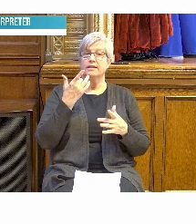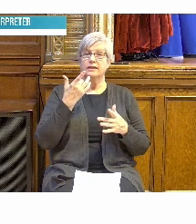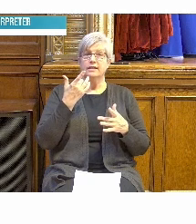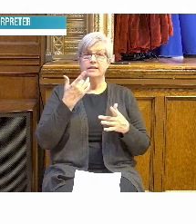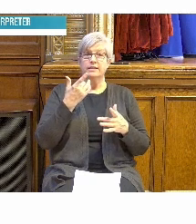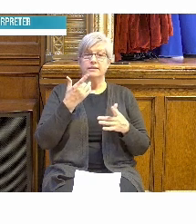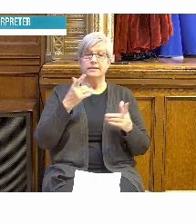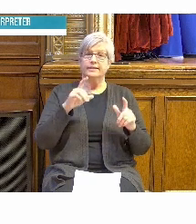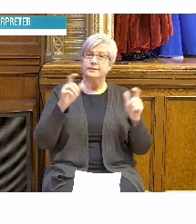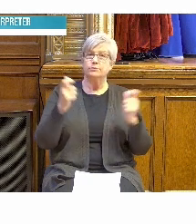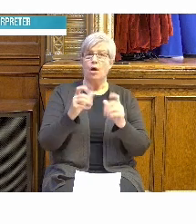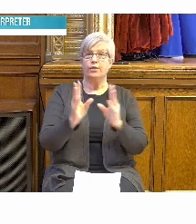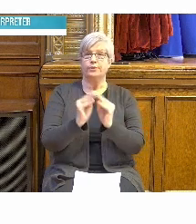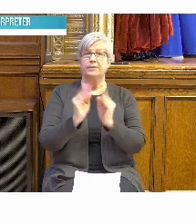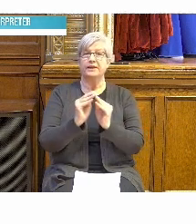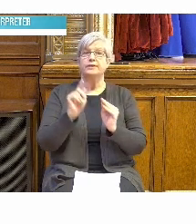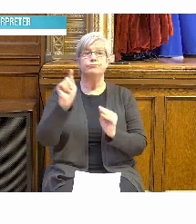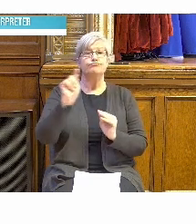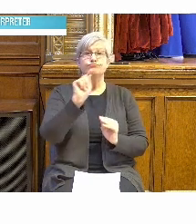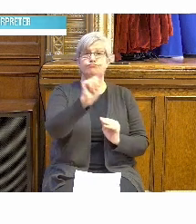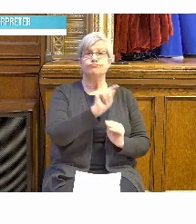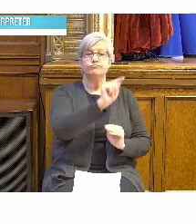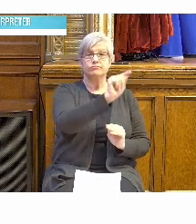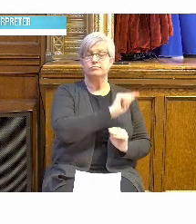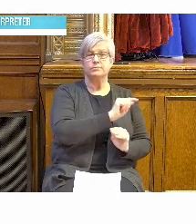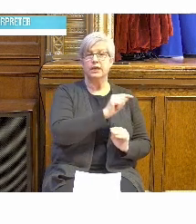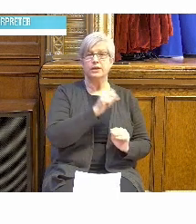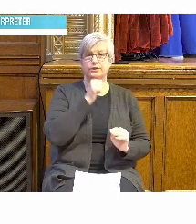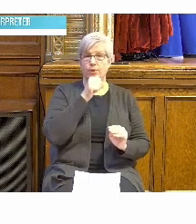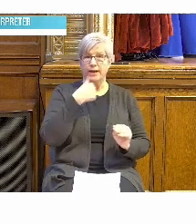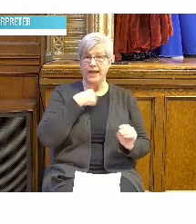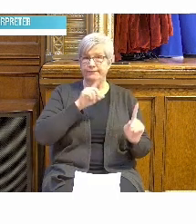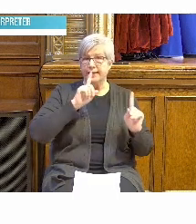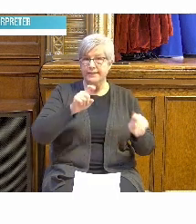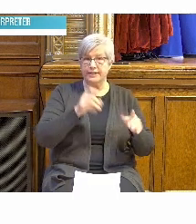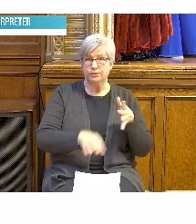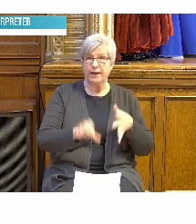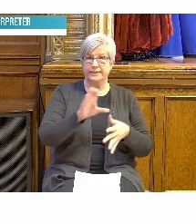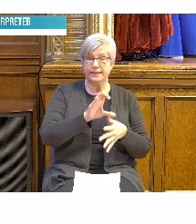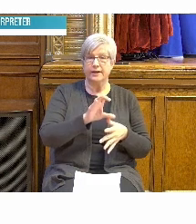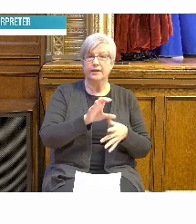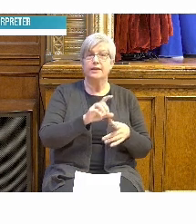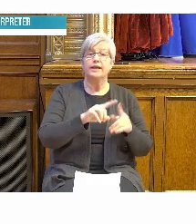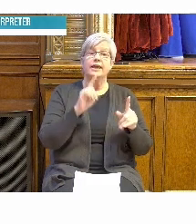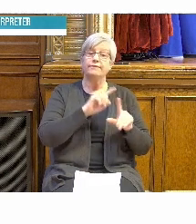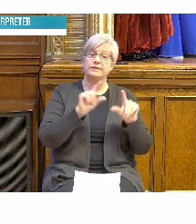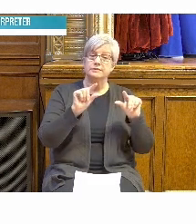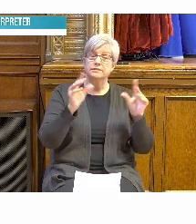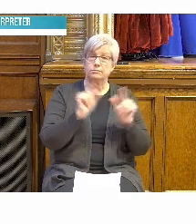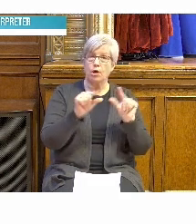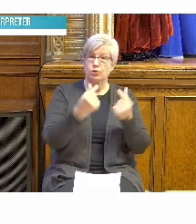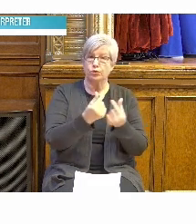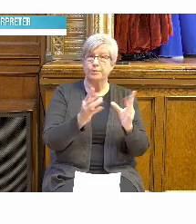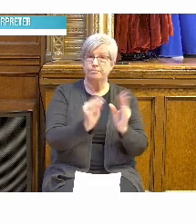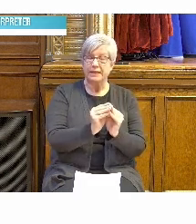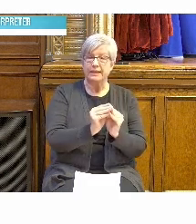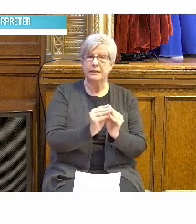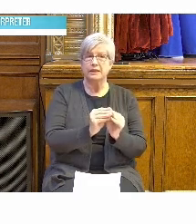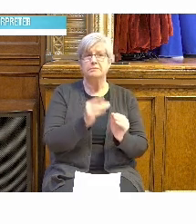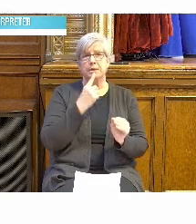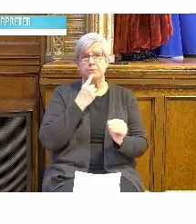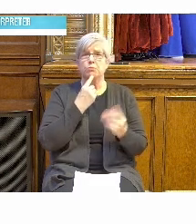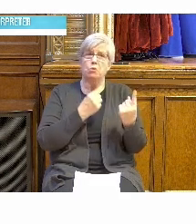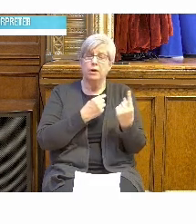attendance criteria. My belief is that when we have a small group meeting, at least 1 or